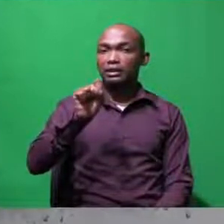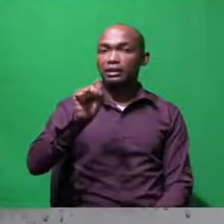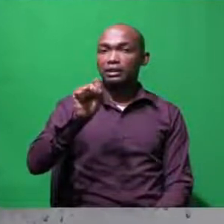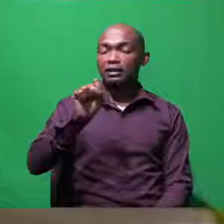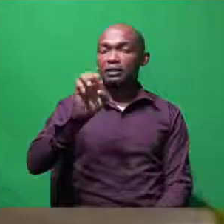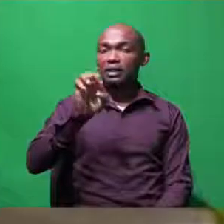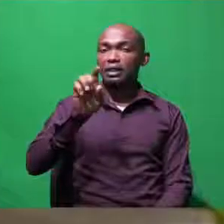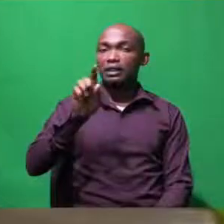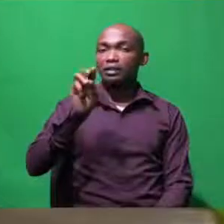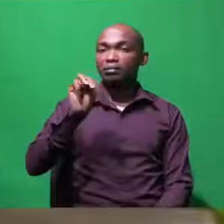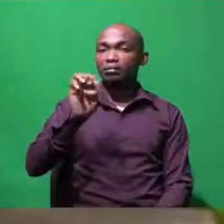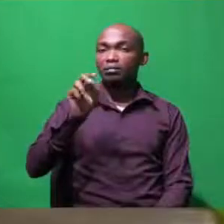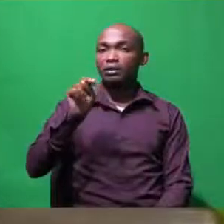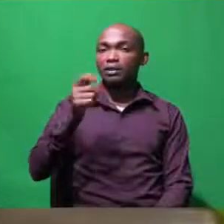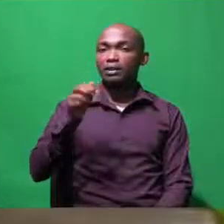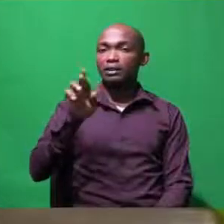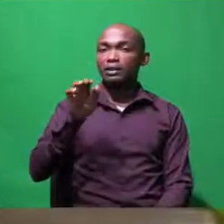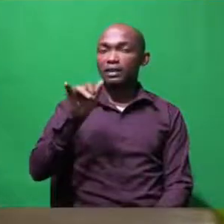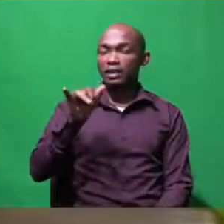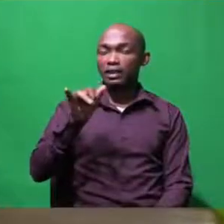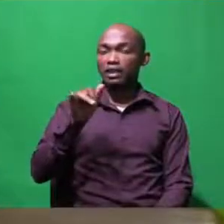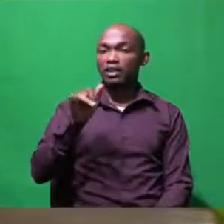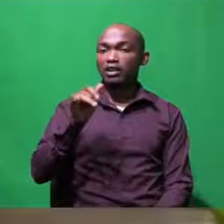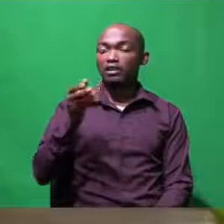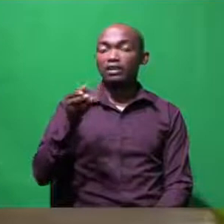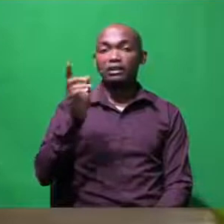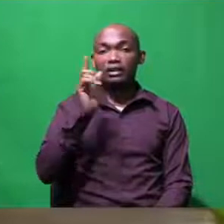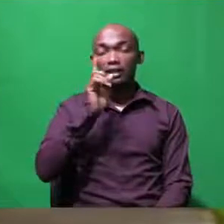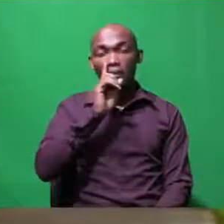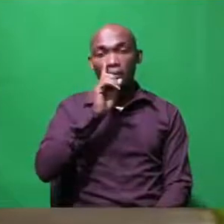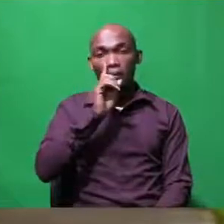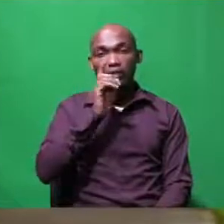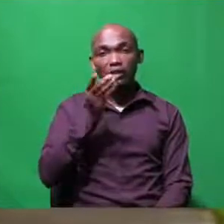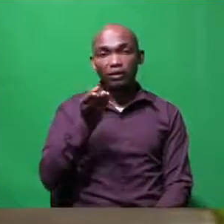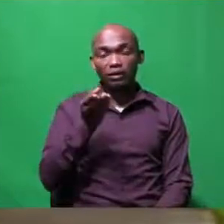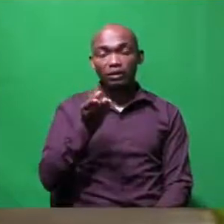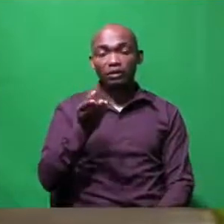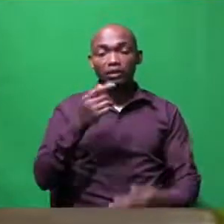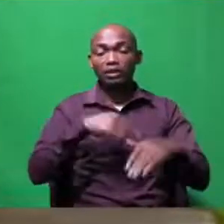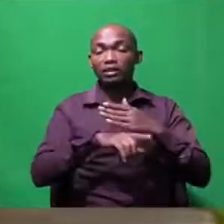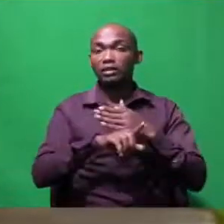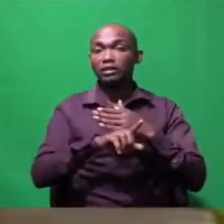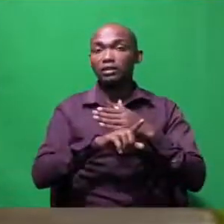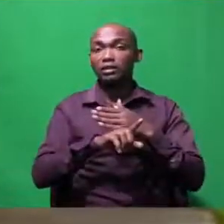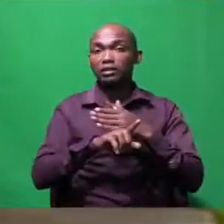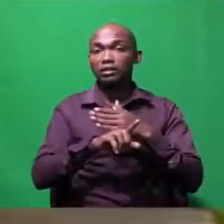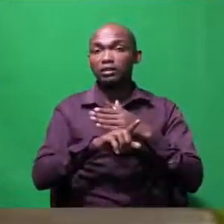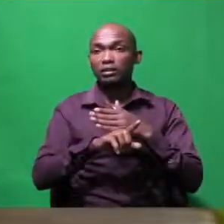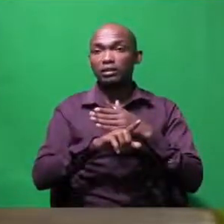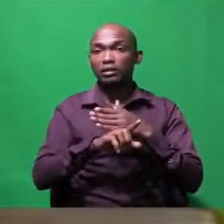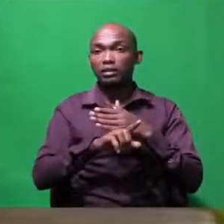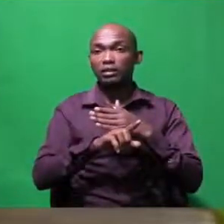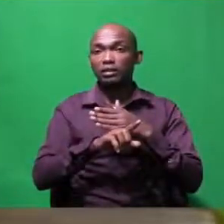Is a mother rock because all rock available on the earth, sedimentary and metamorphic, is come from